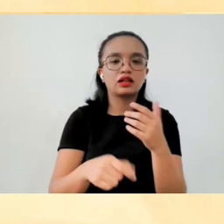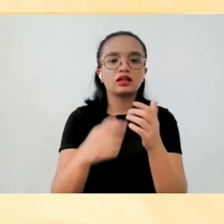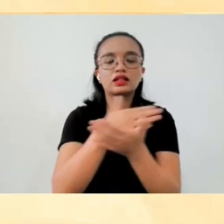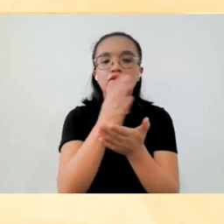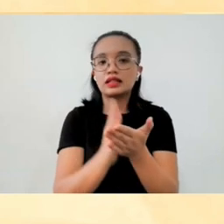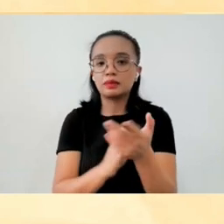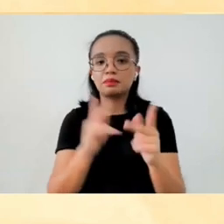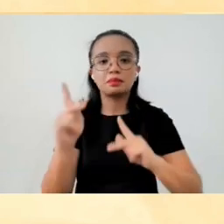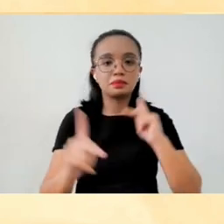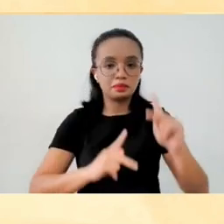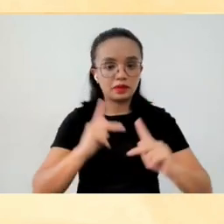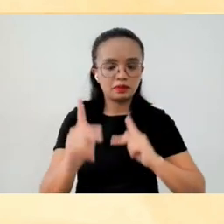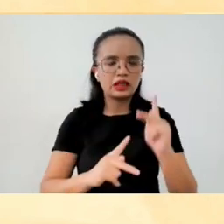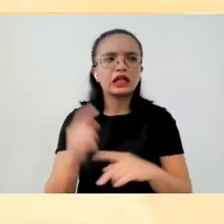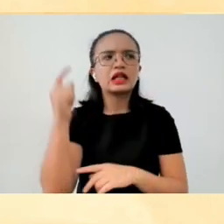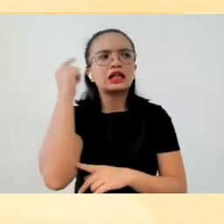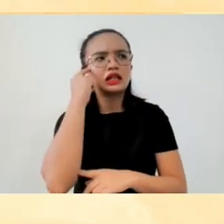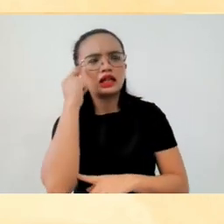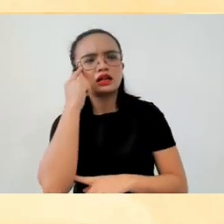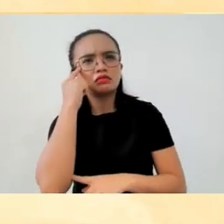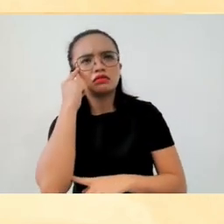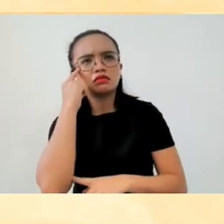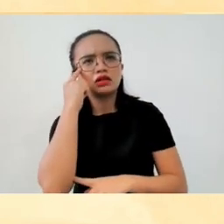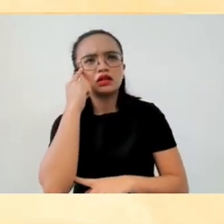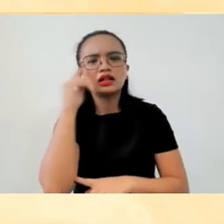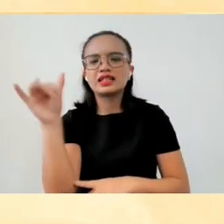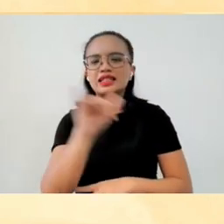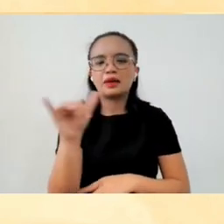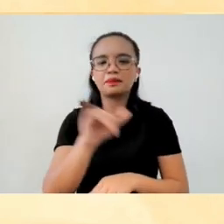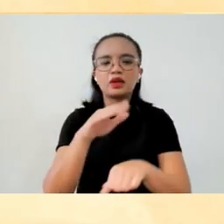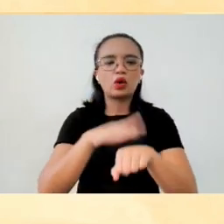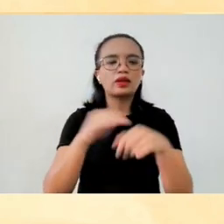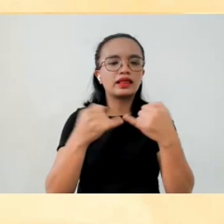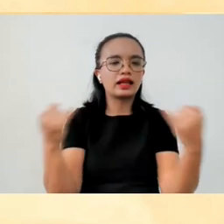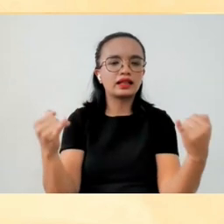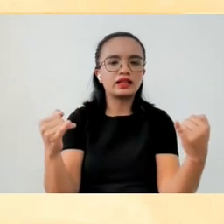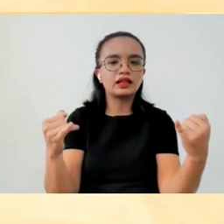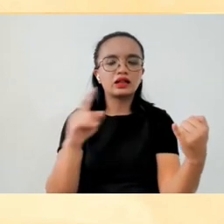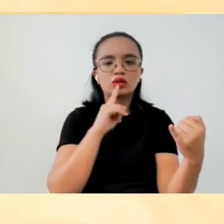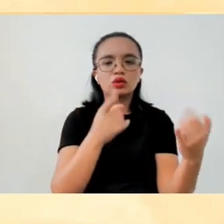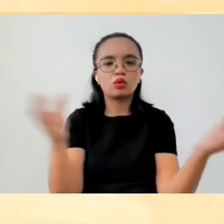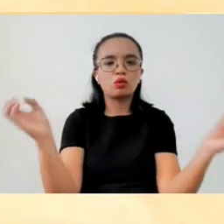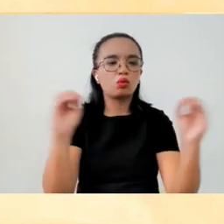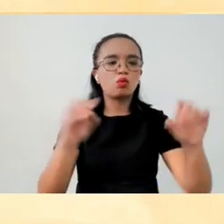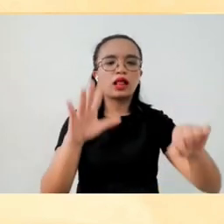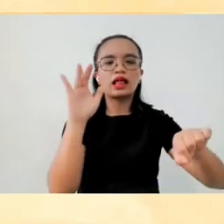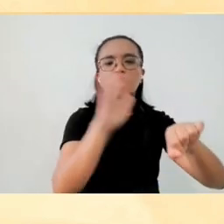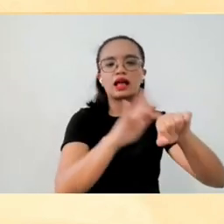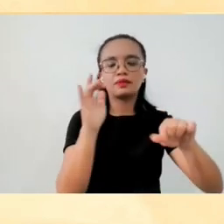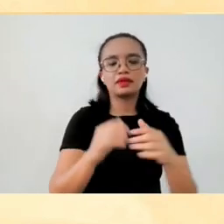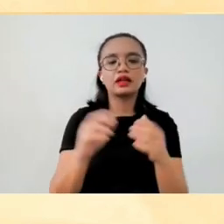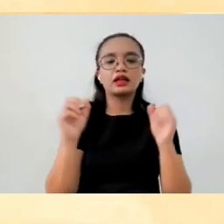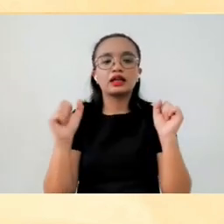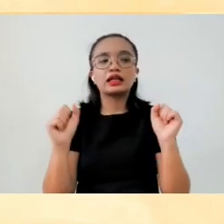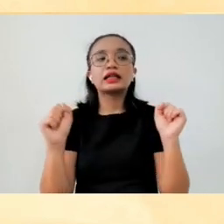people think that it's just like the online, that there is really no touch, okay? This can include, but it's